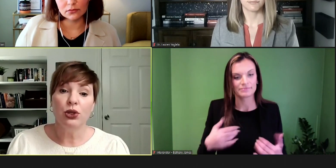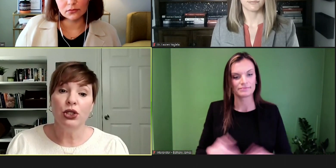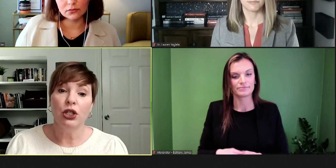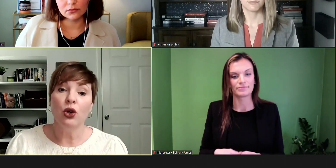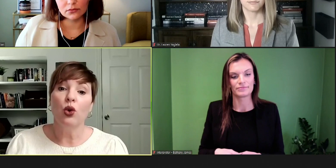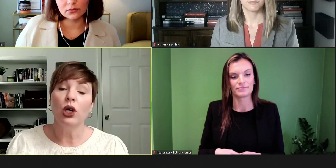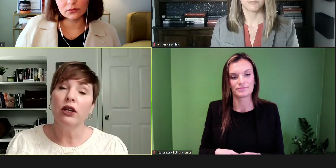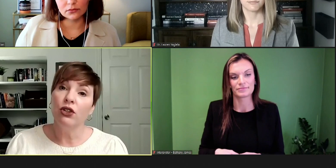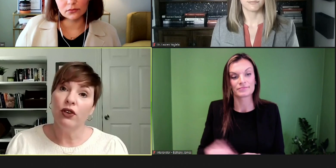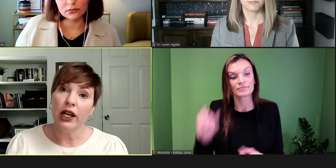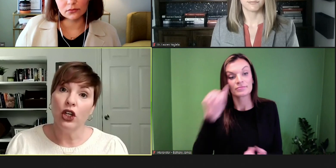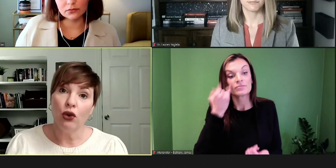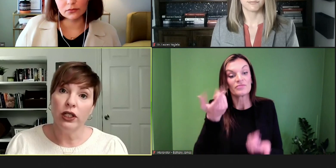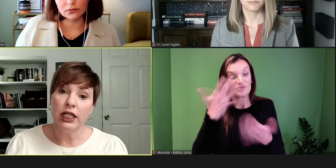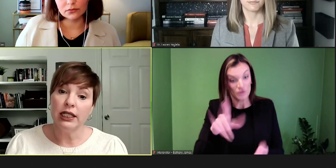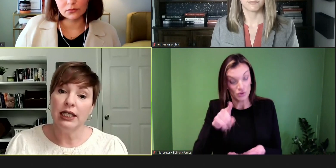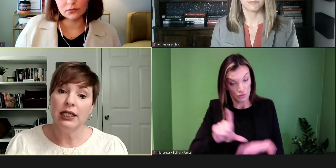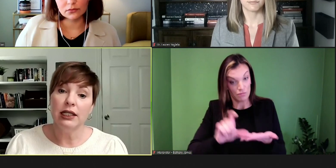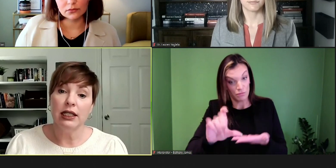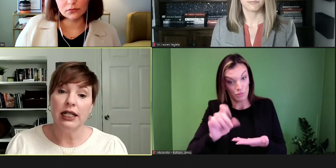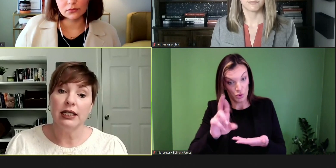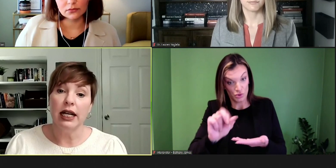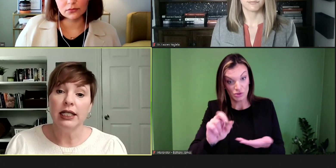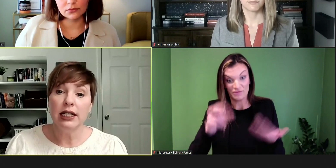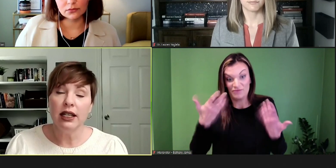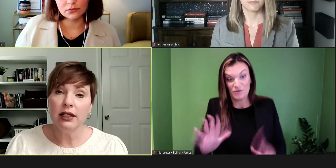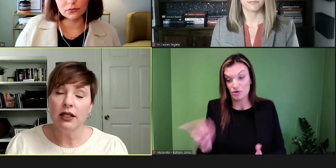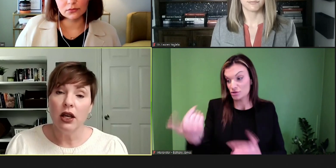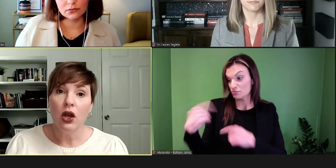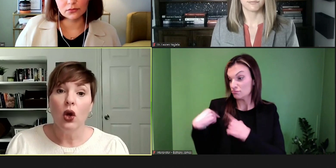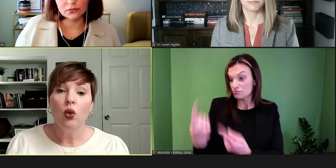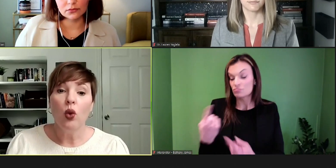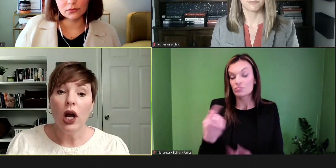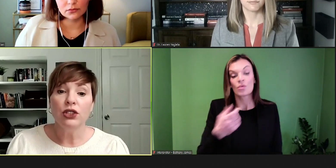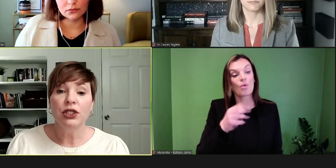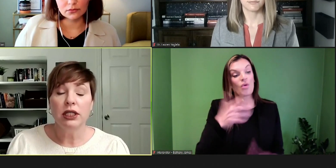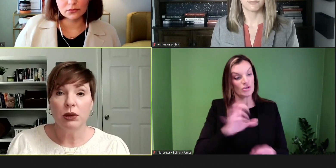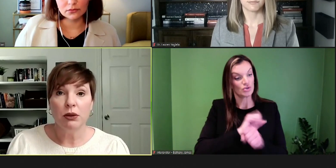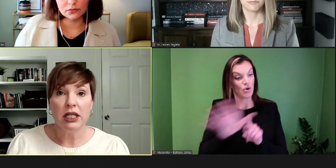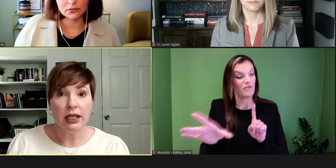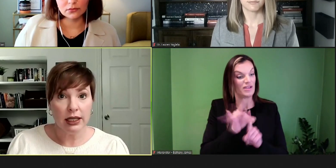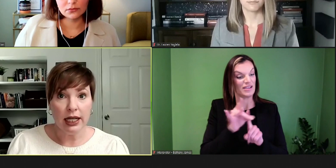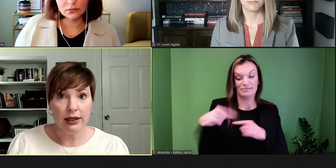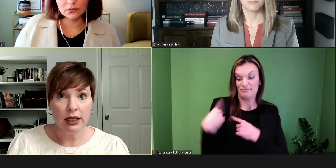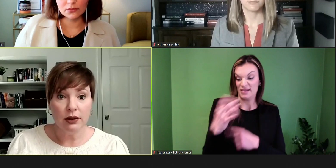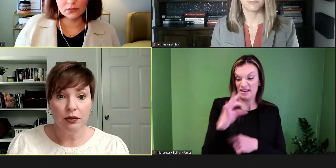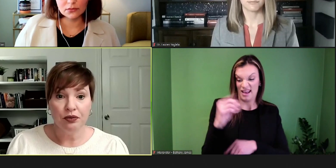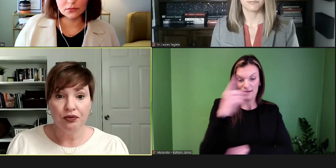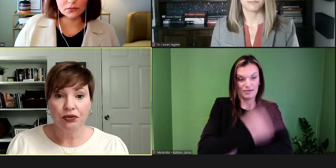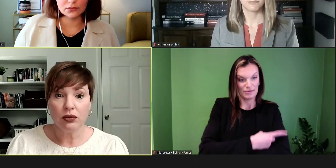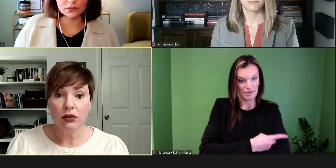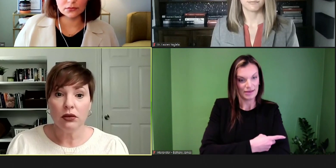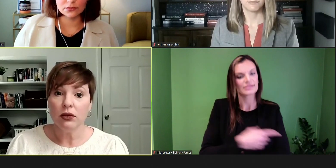a booster, or if you've had COVID-19 in the last 90 days, watch for symptoms and get